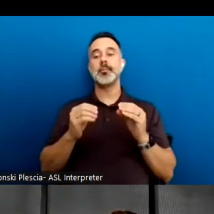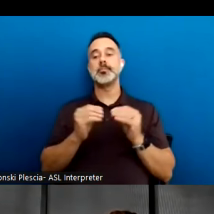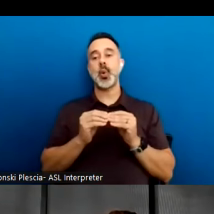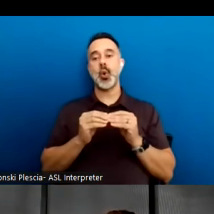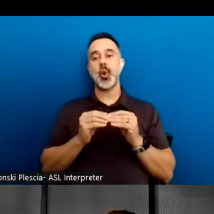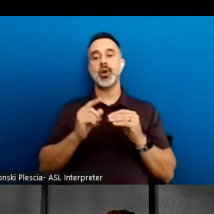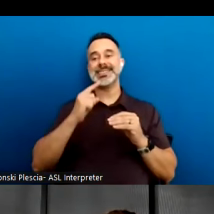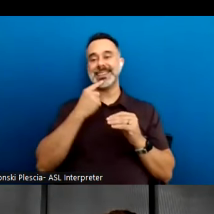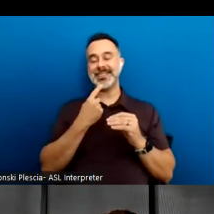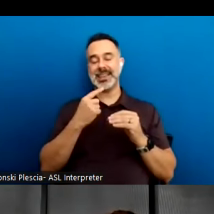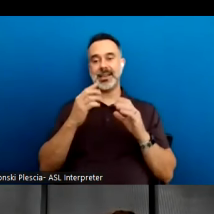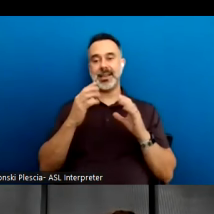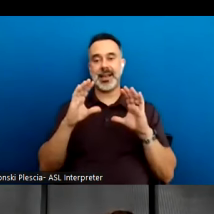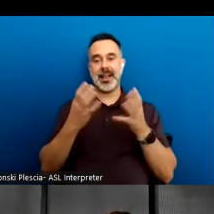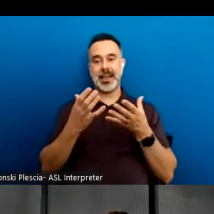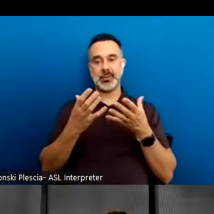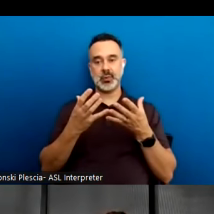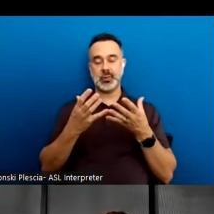have not worked in.